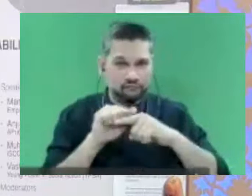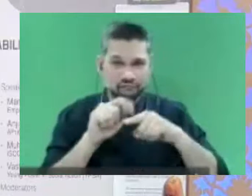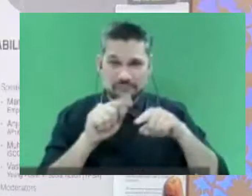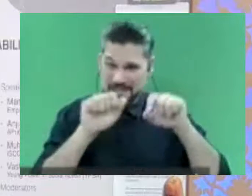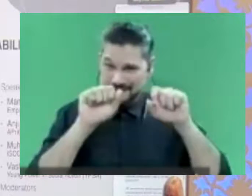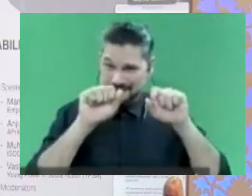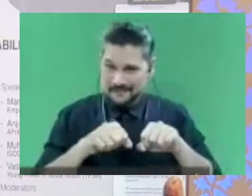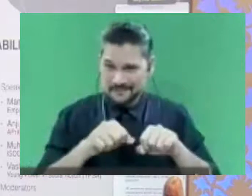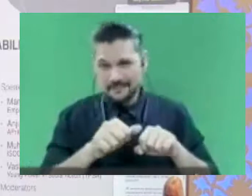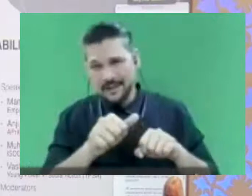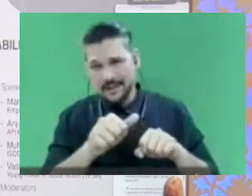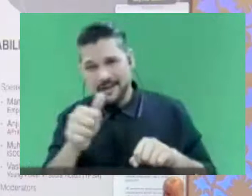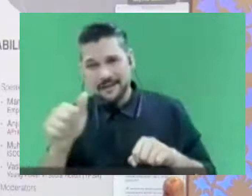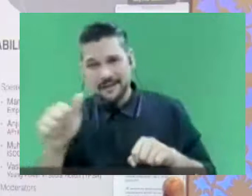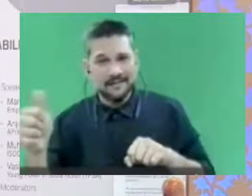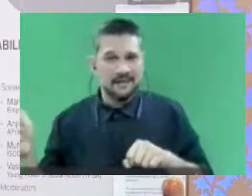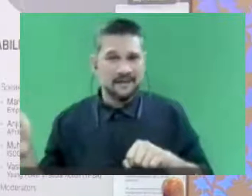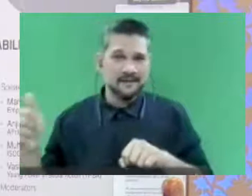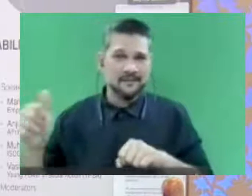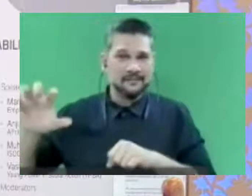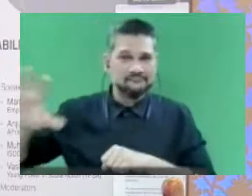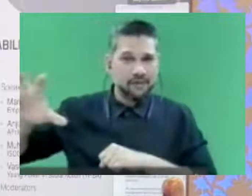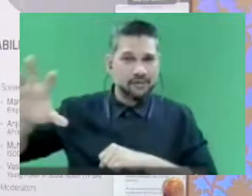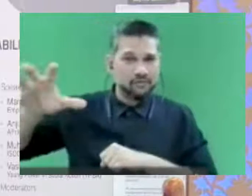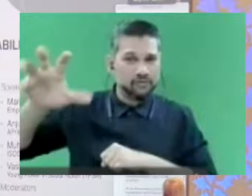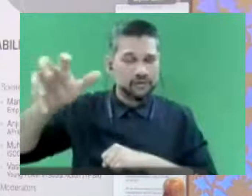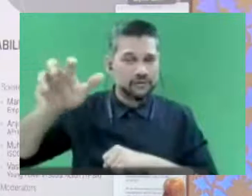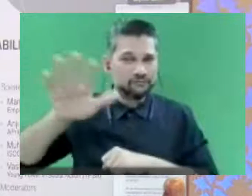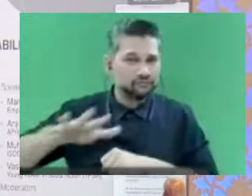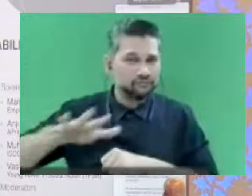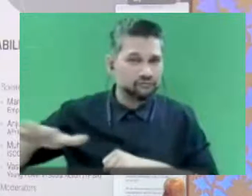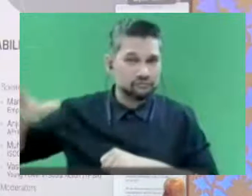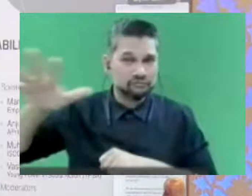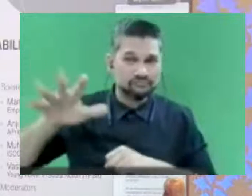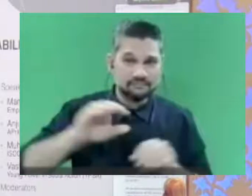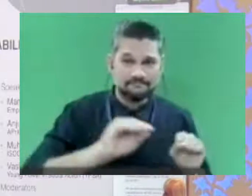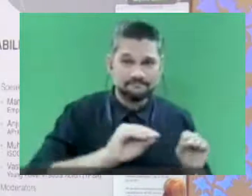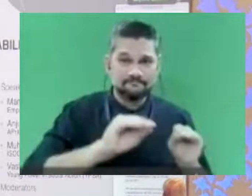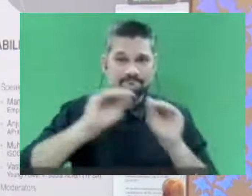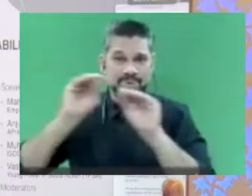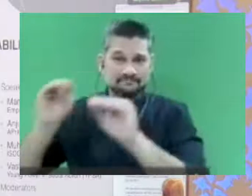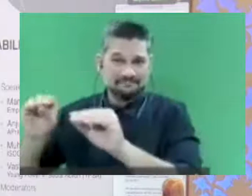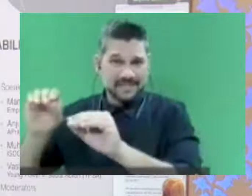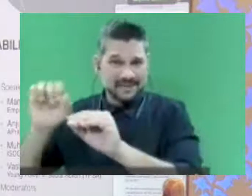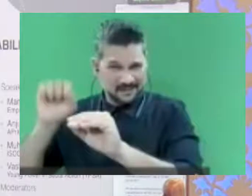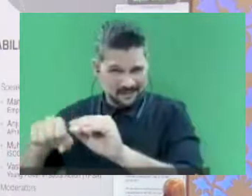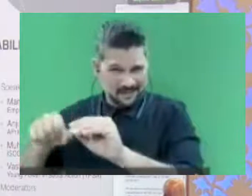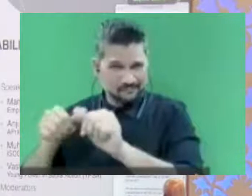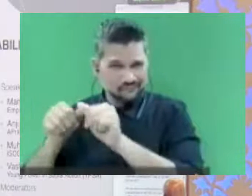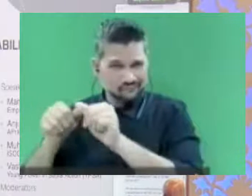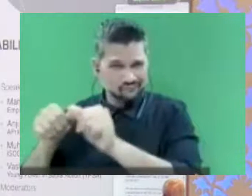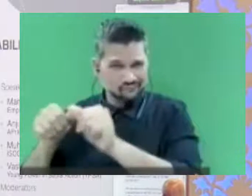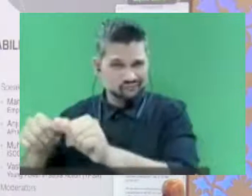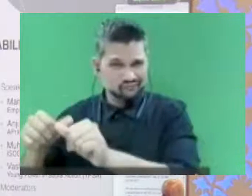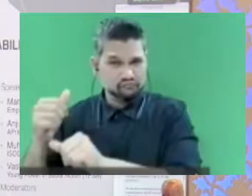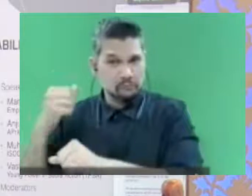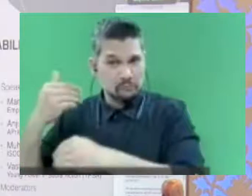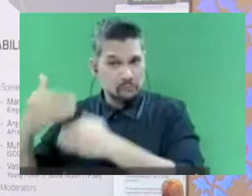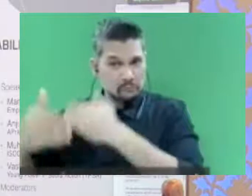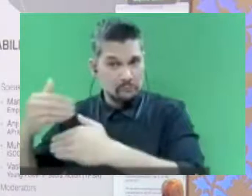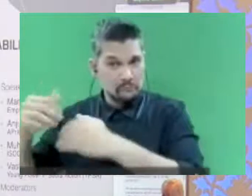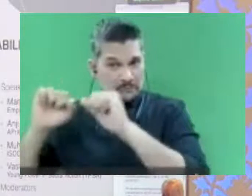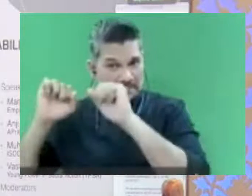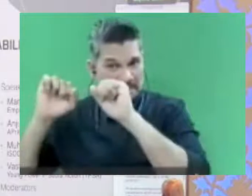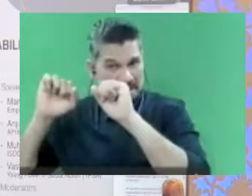other regions? How can it be sustainable? So, Manique, would you be able